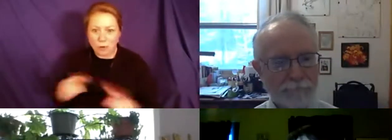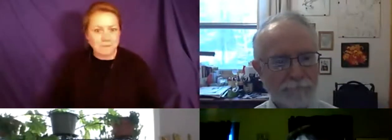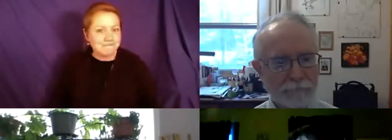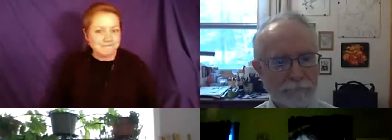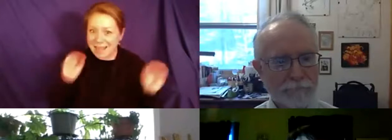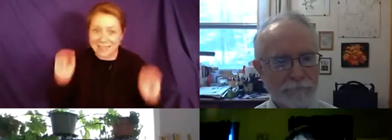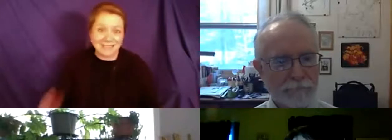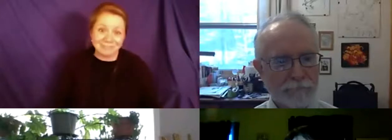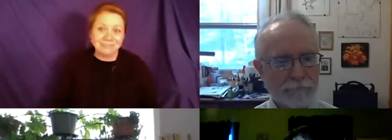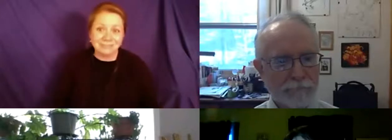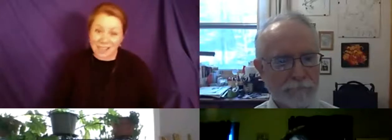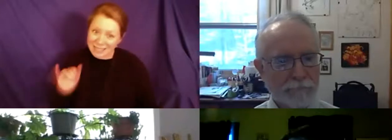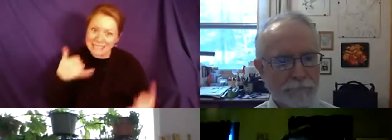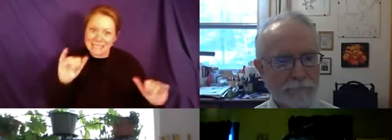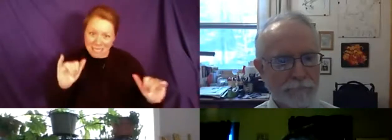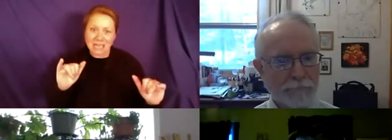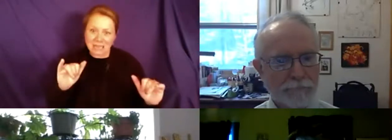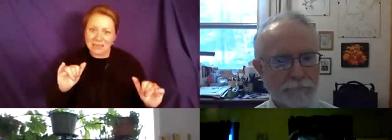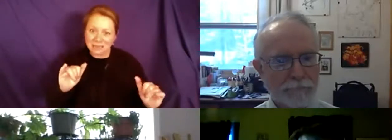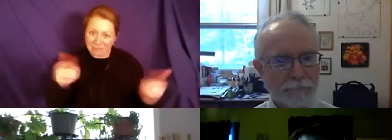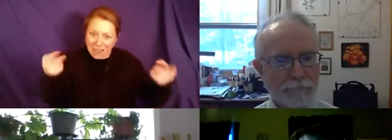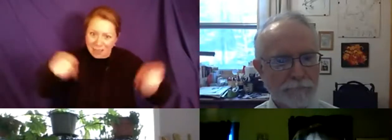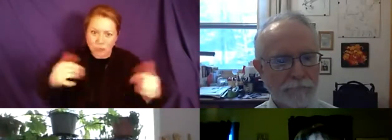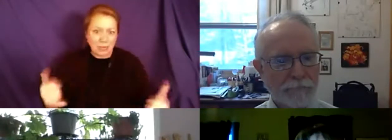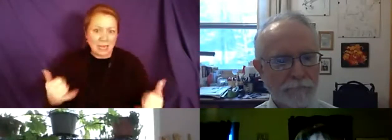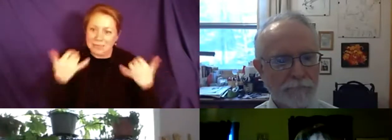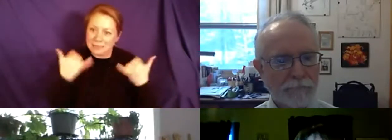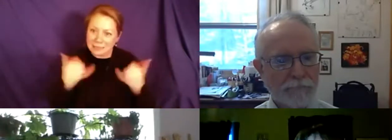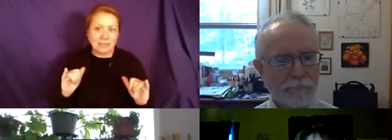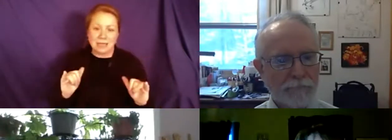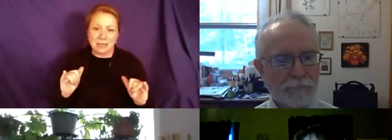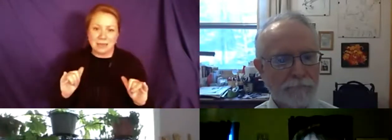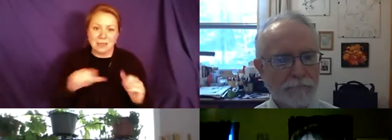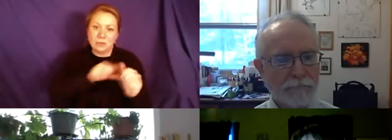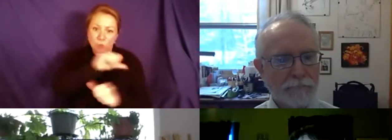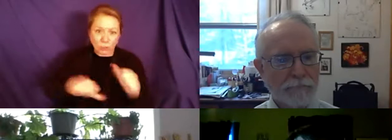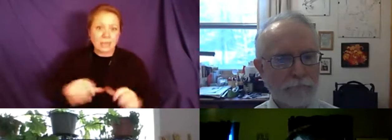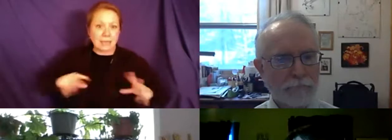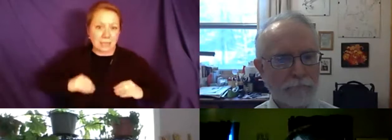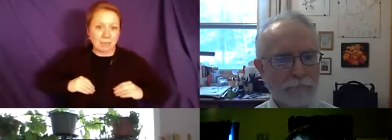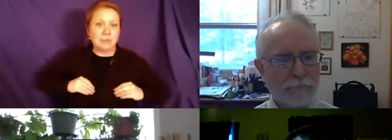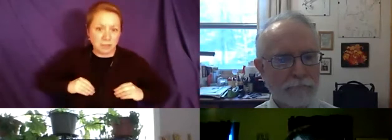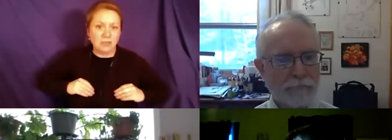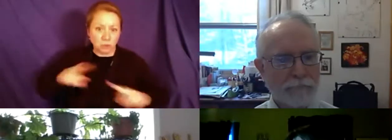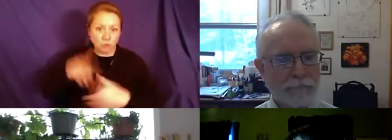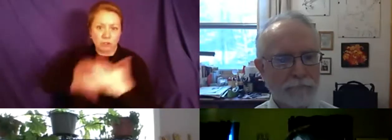Because that's still different, and that's still socially acceptable.